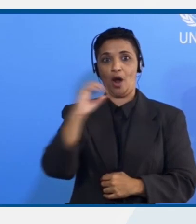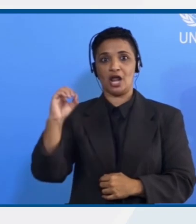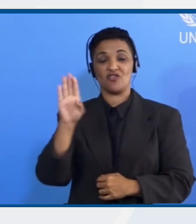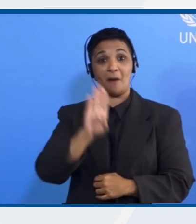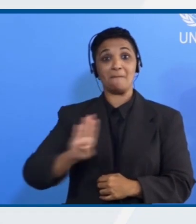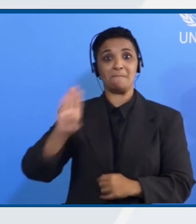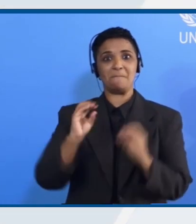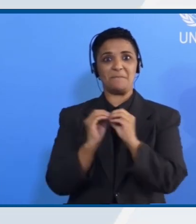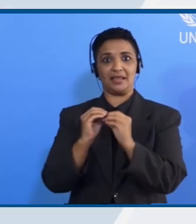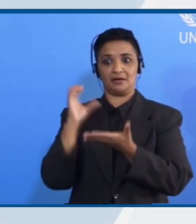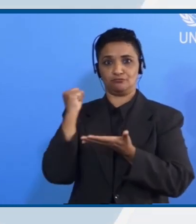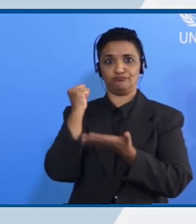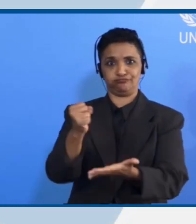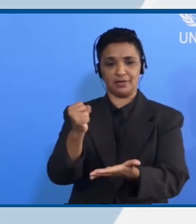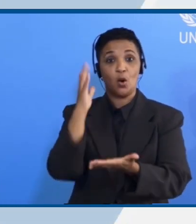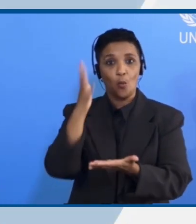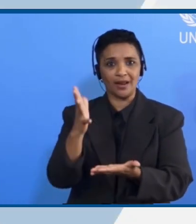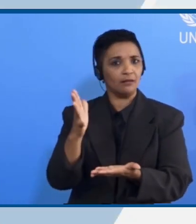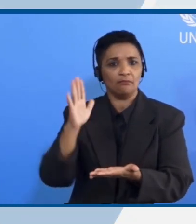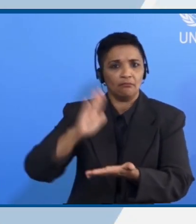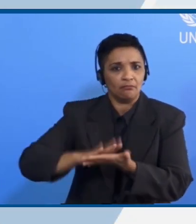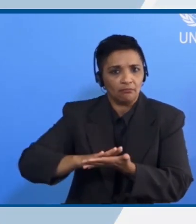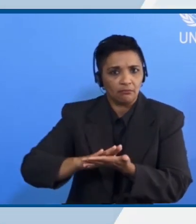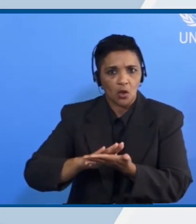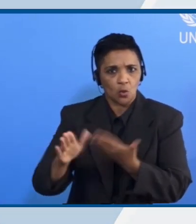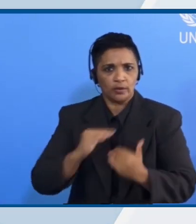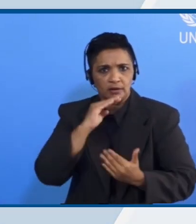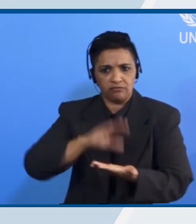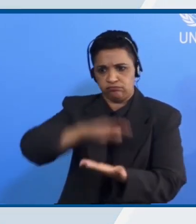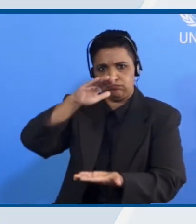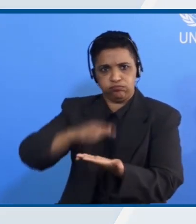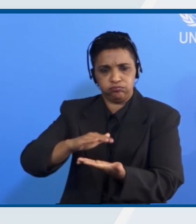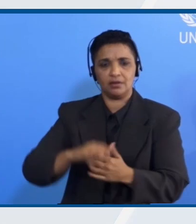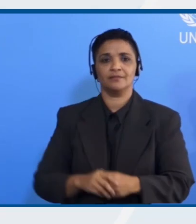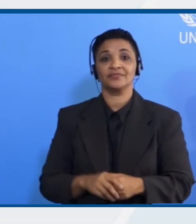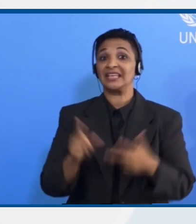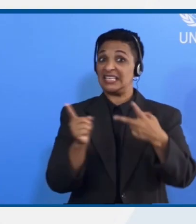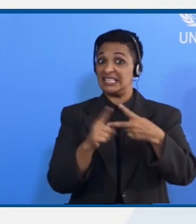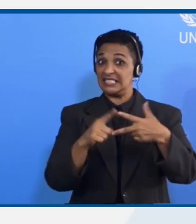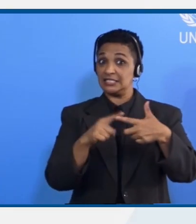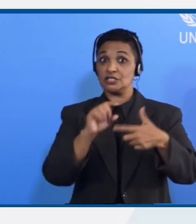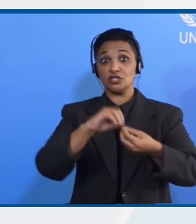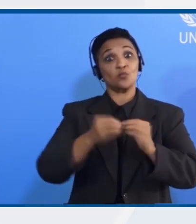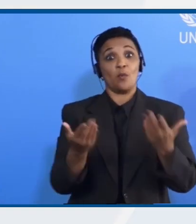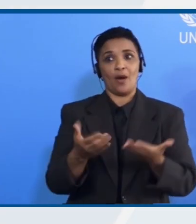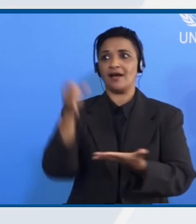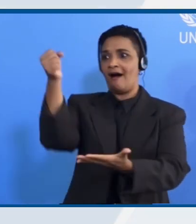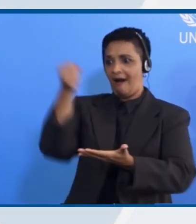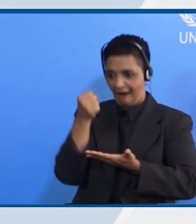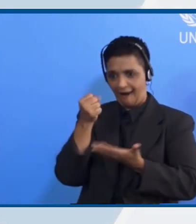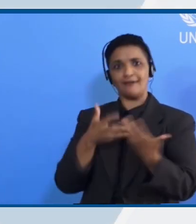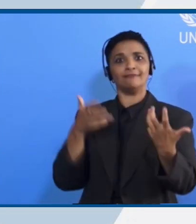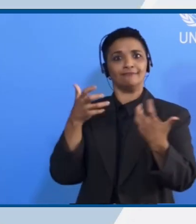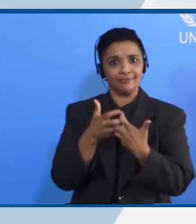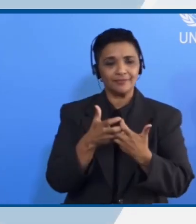pledge, so there's not enough. But then the second problem is that when there is enough, it's committed to